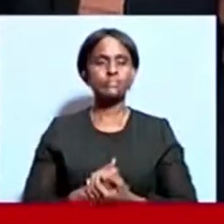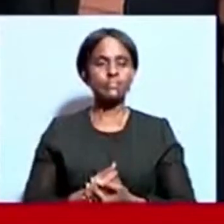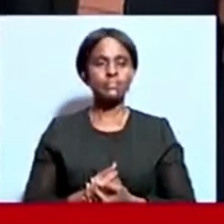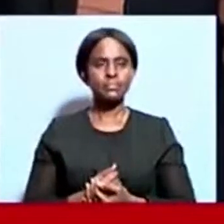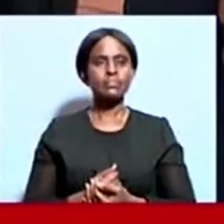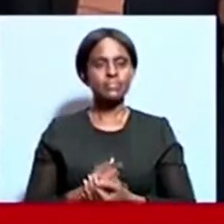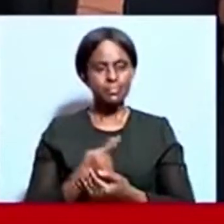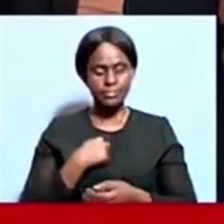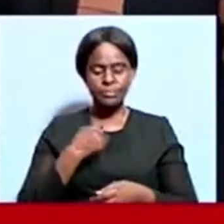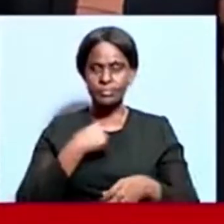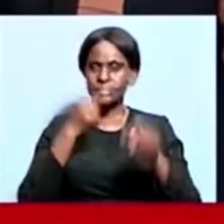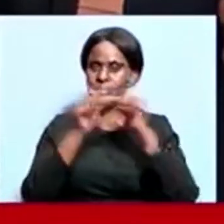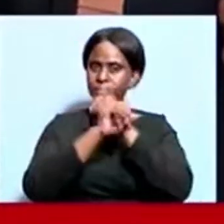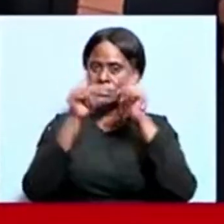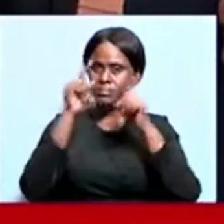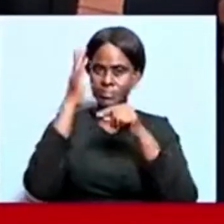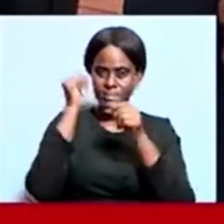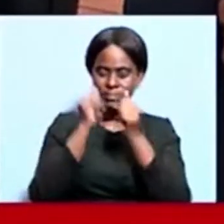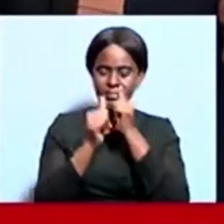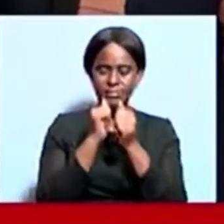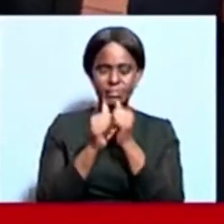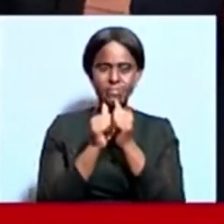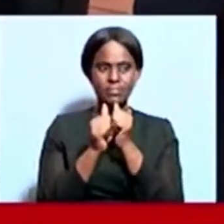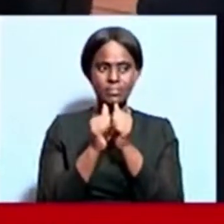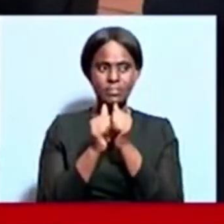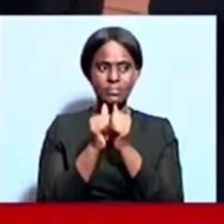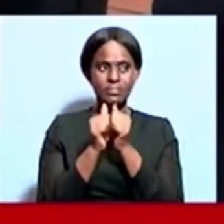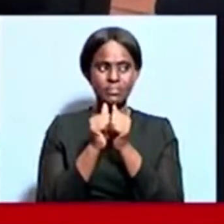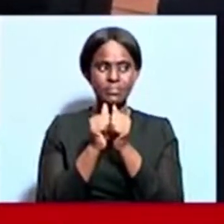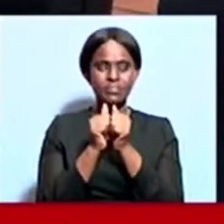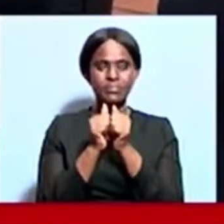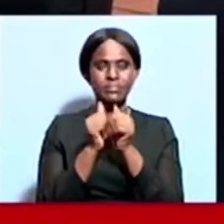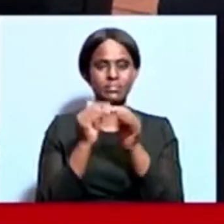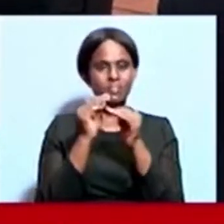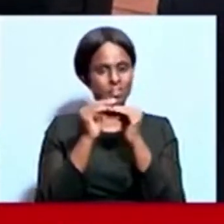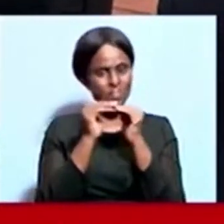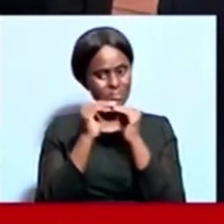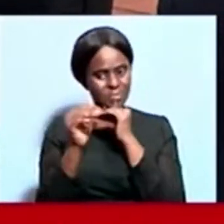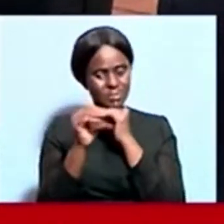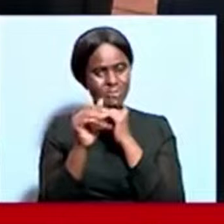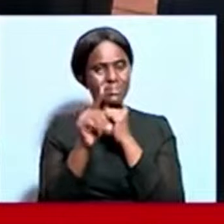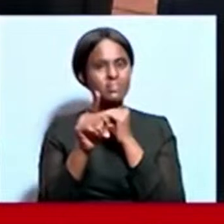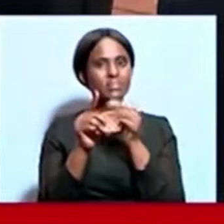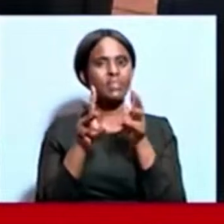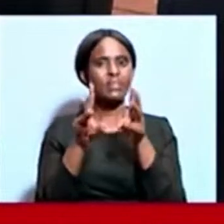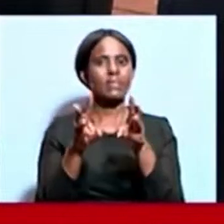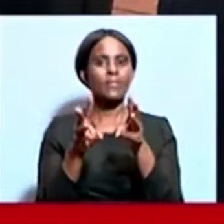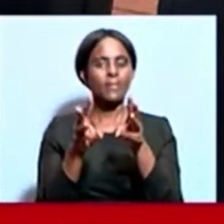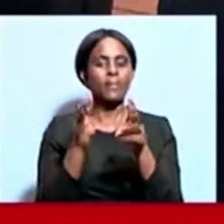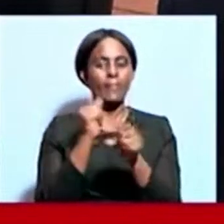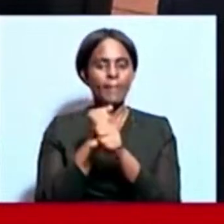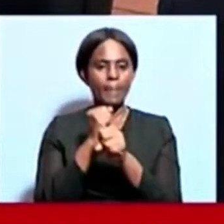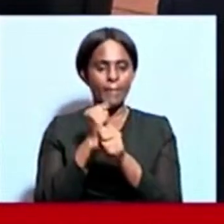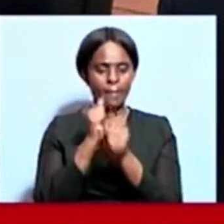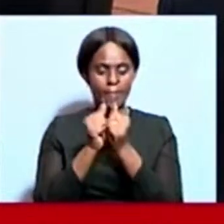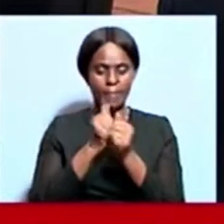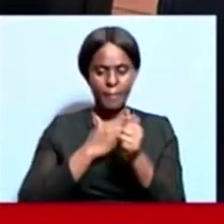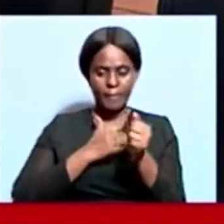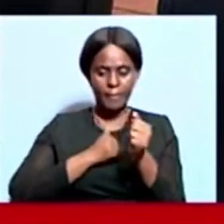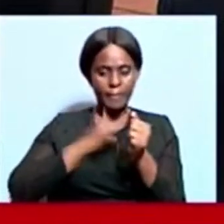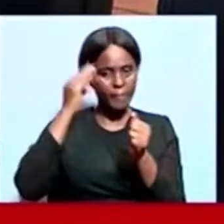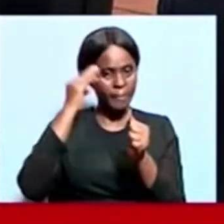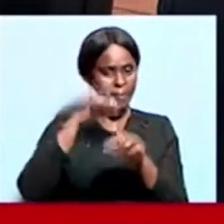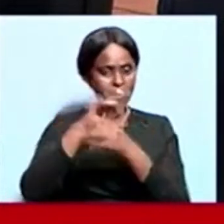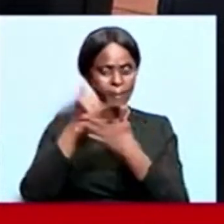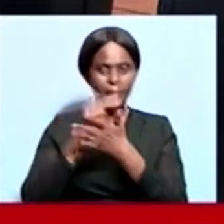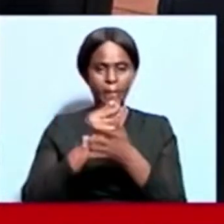I'm wondering, because the standard practice, which I know, because all of